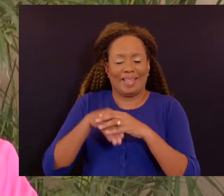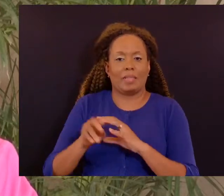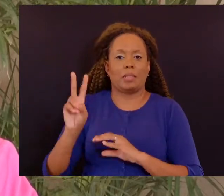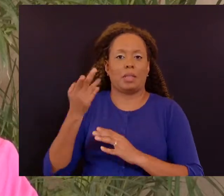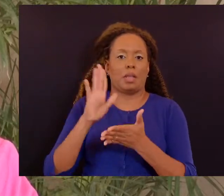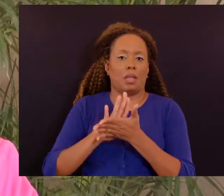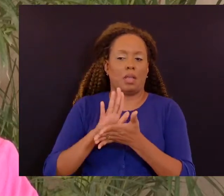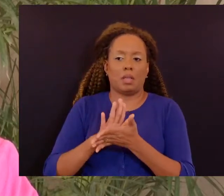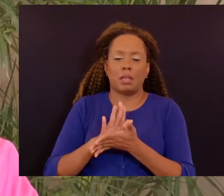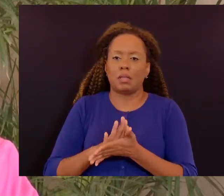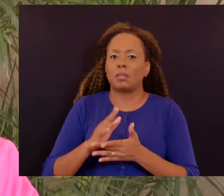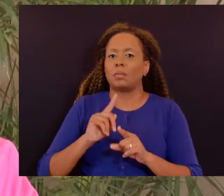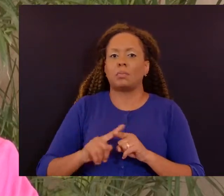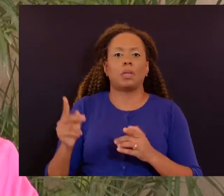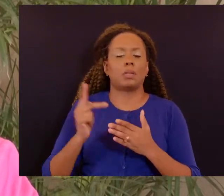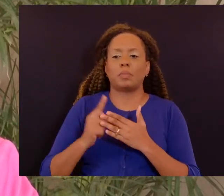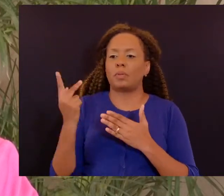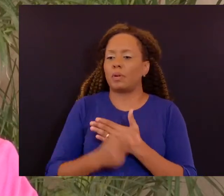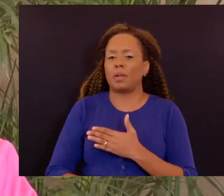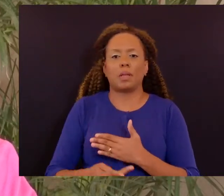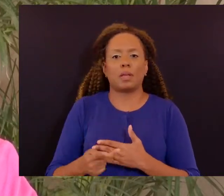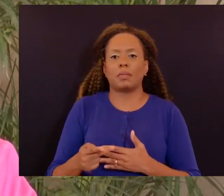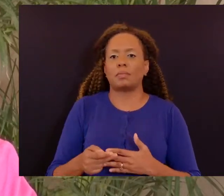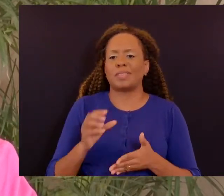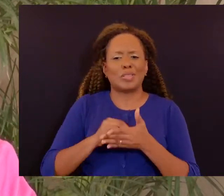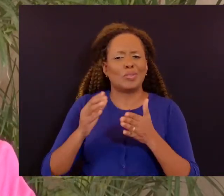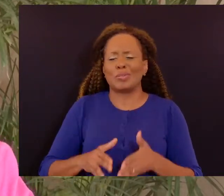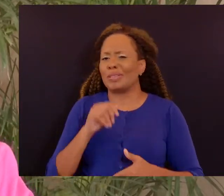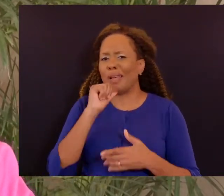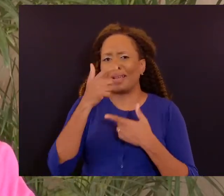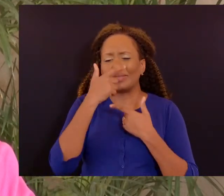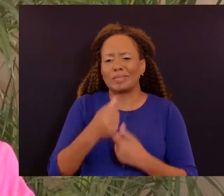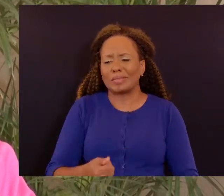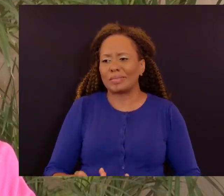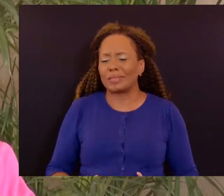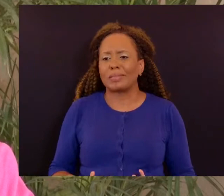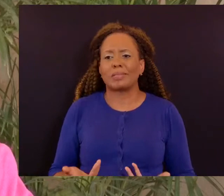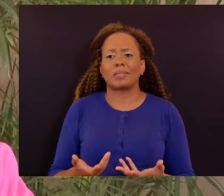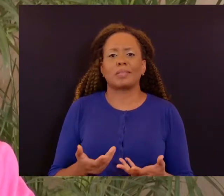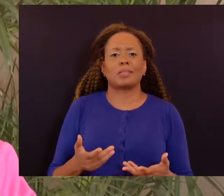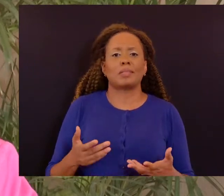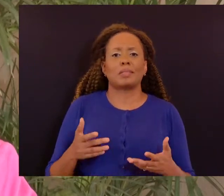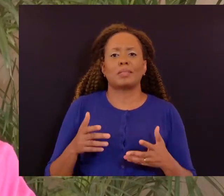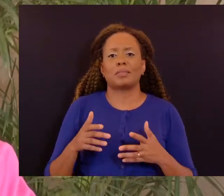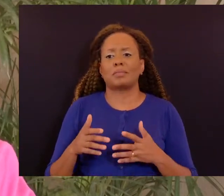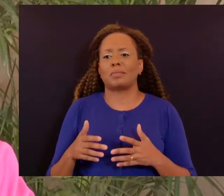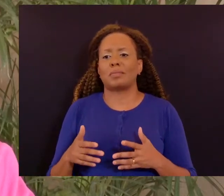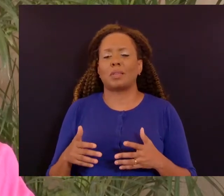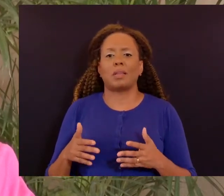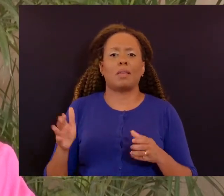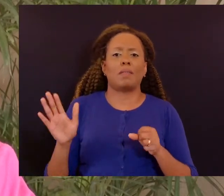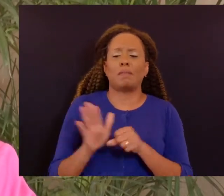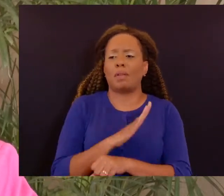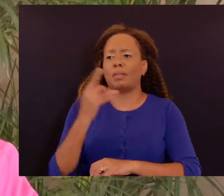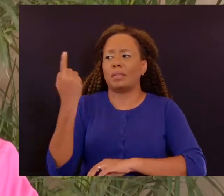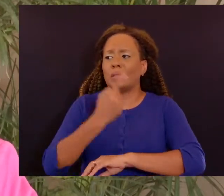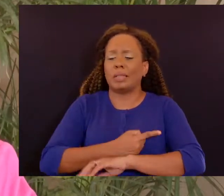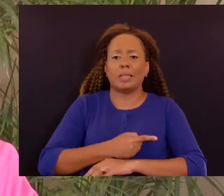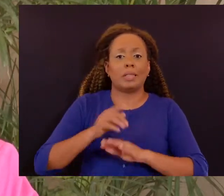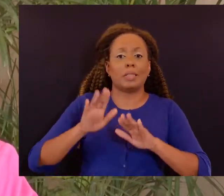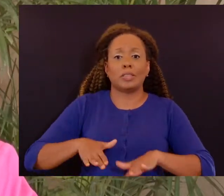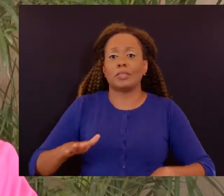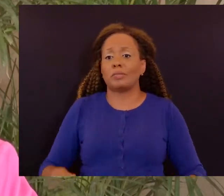offered are not of interest to them. So you have children traipsing around school the entire day,